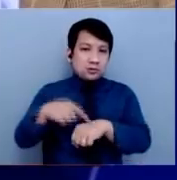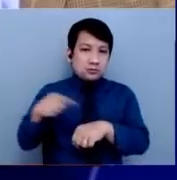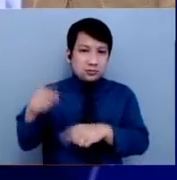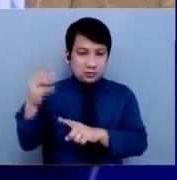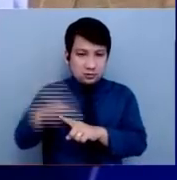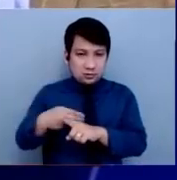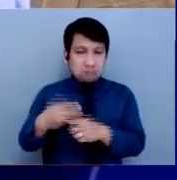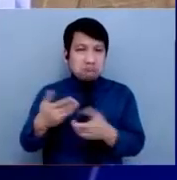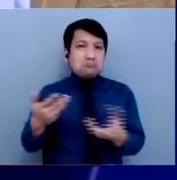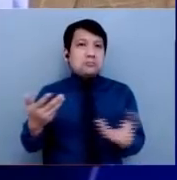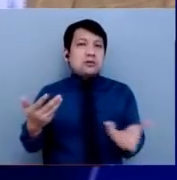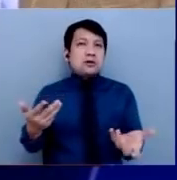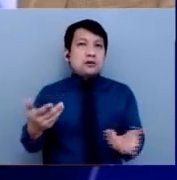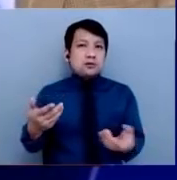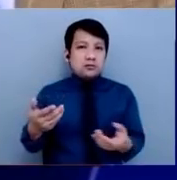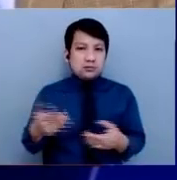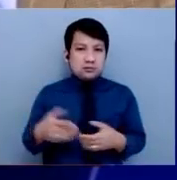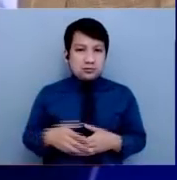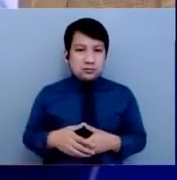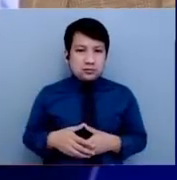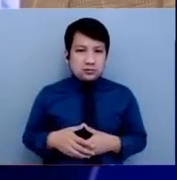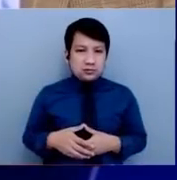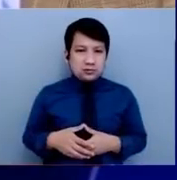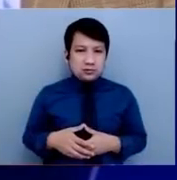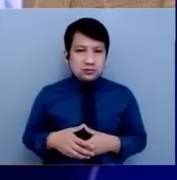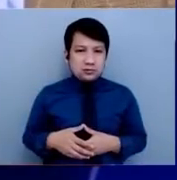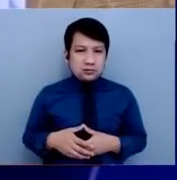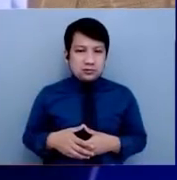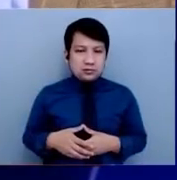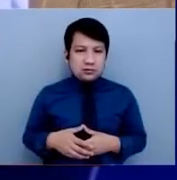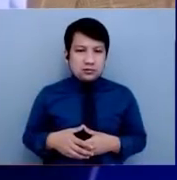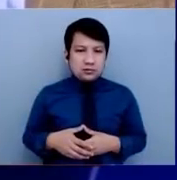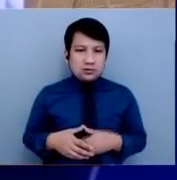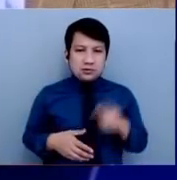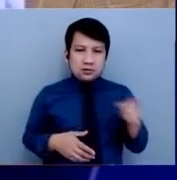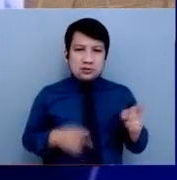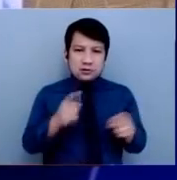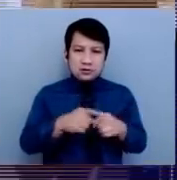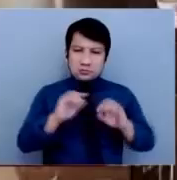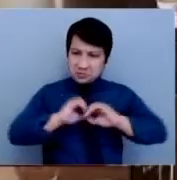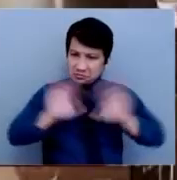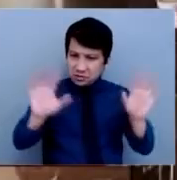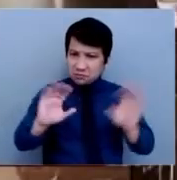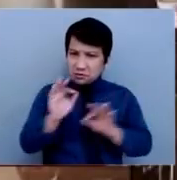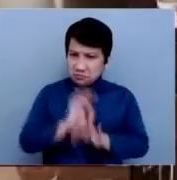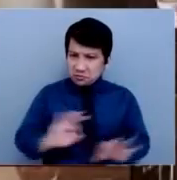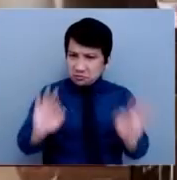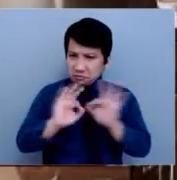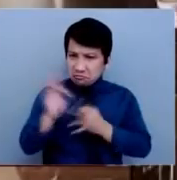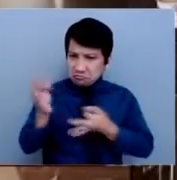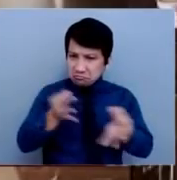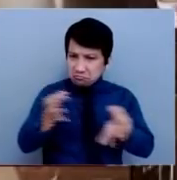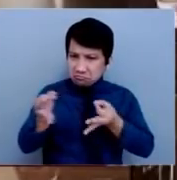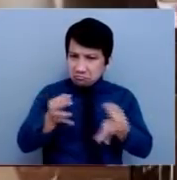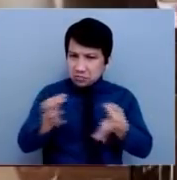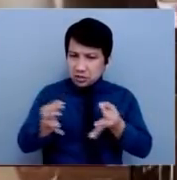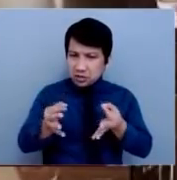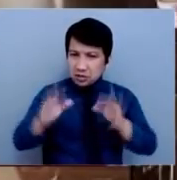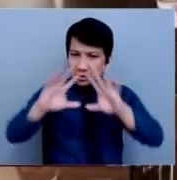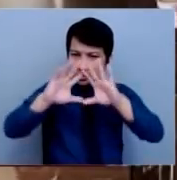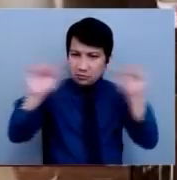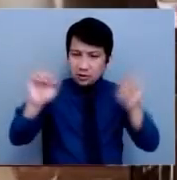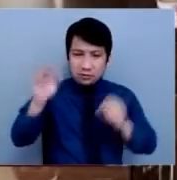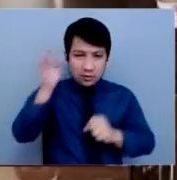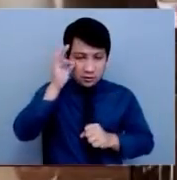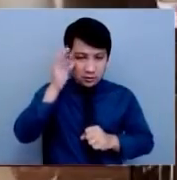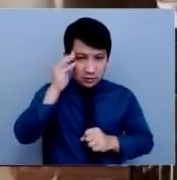So ayun po, my question have is to, yes, Ed, we have to clarify that it was President Ferdinand